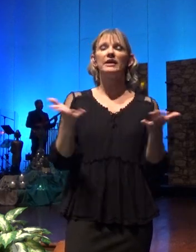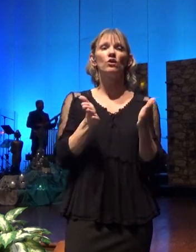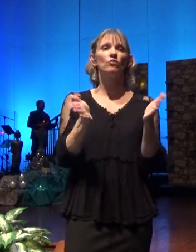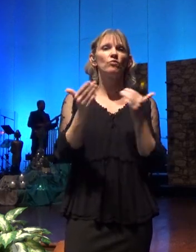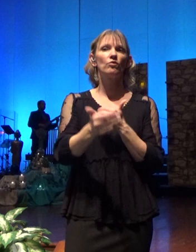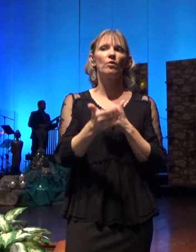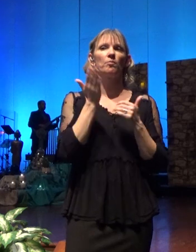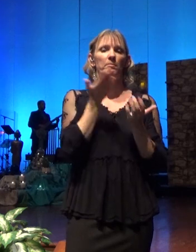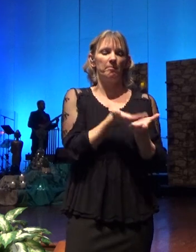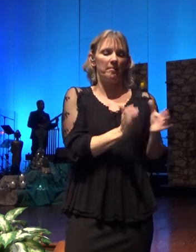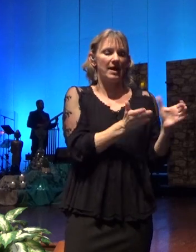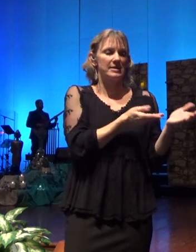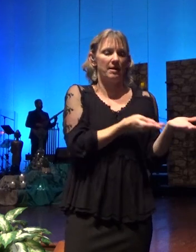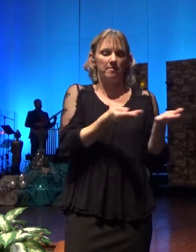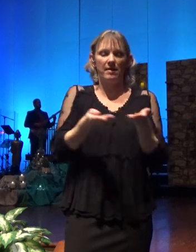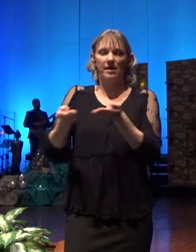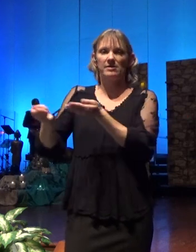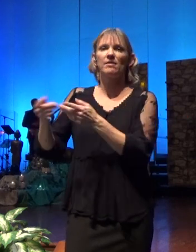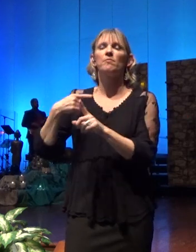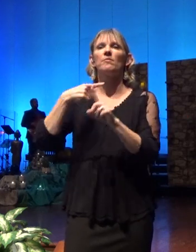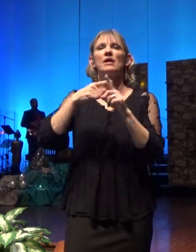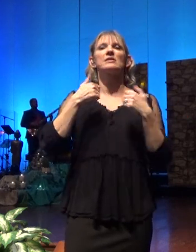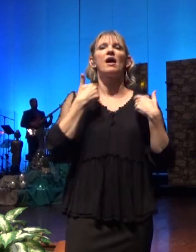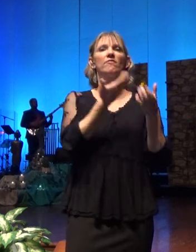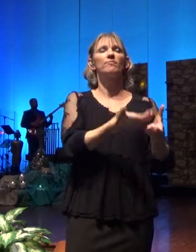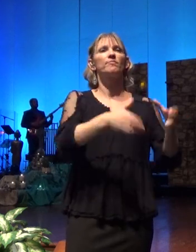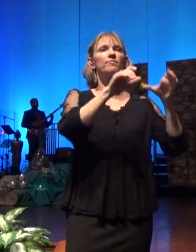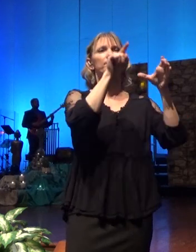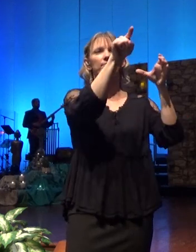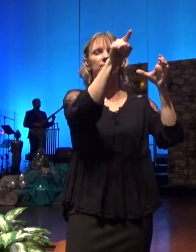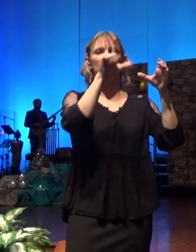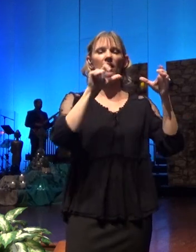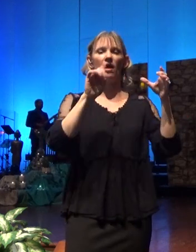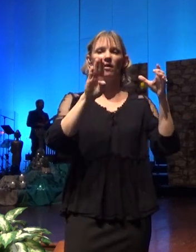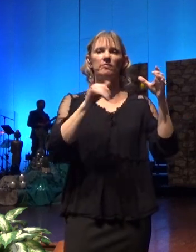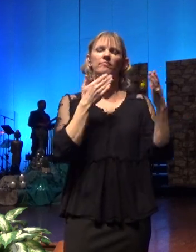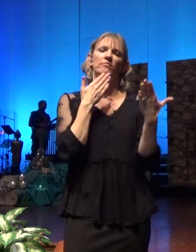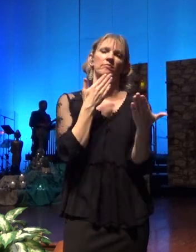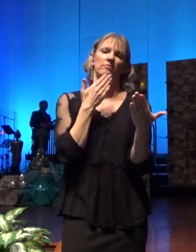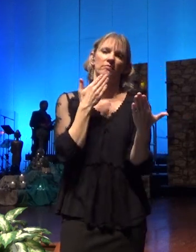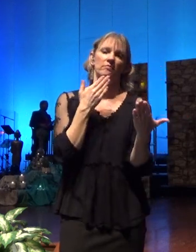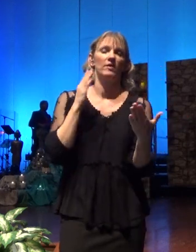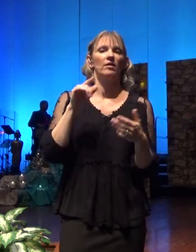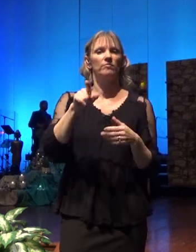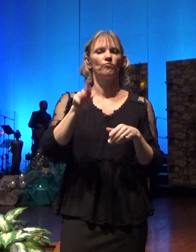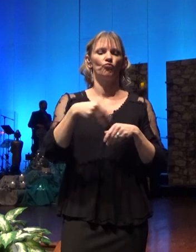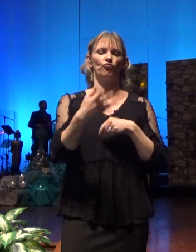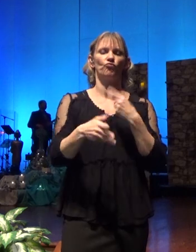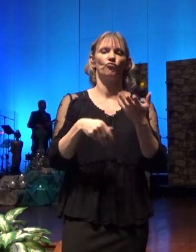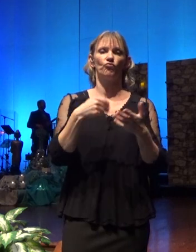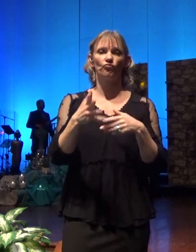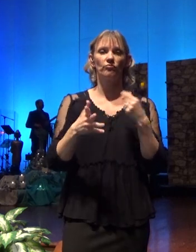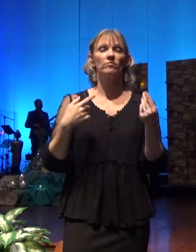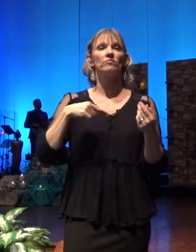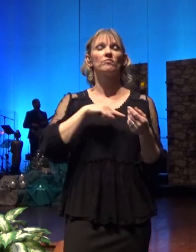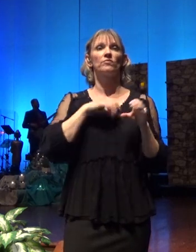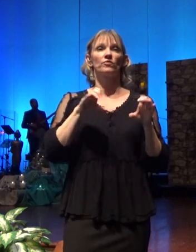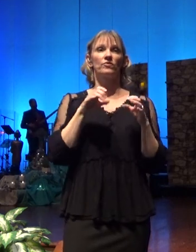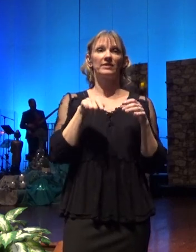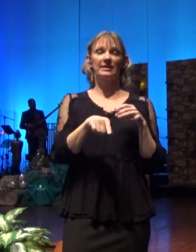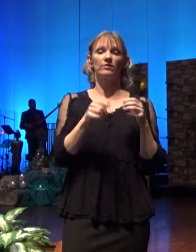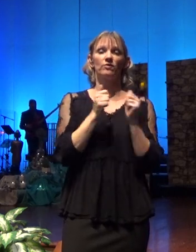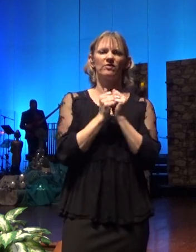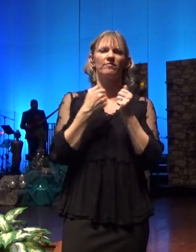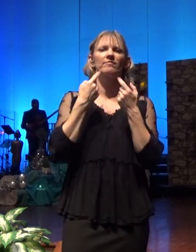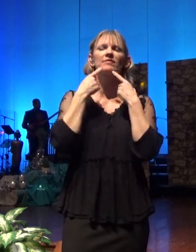pass baskets, and we have containers outside. Thank you. Thank you for your generosity. And as we do this together, let's